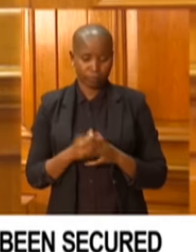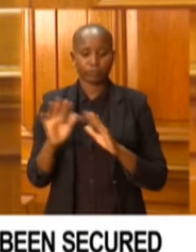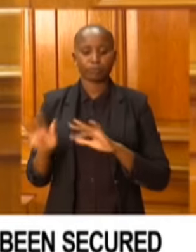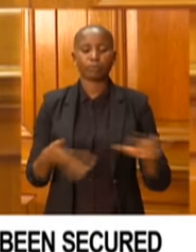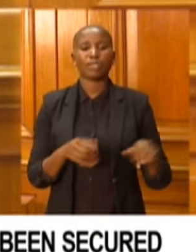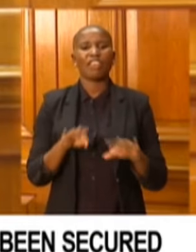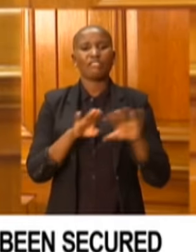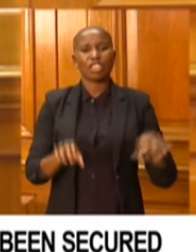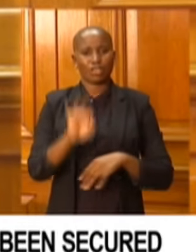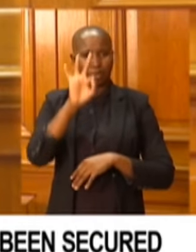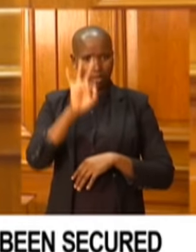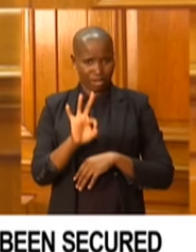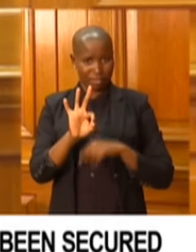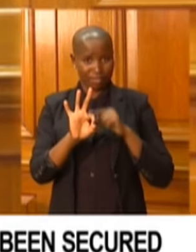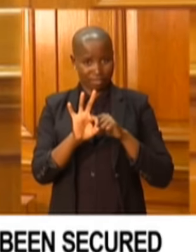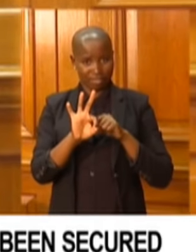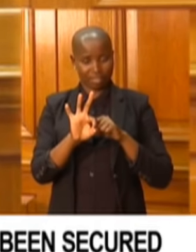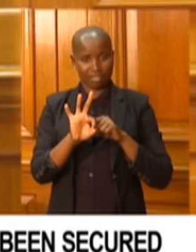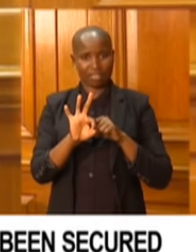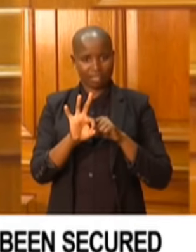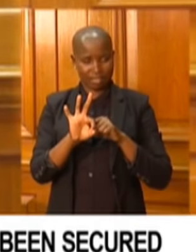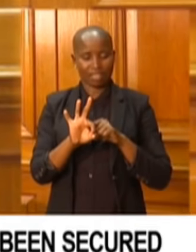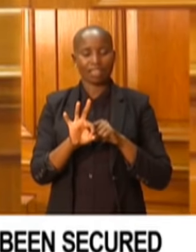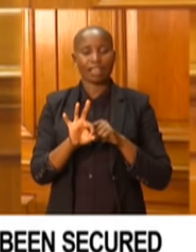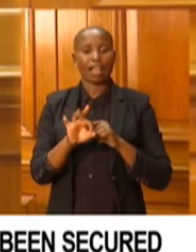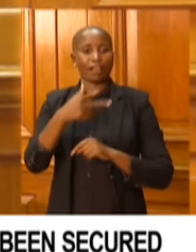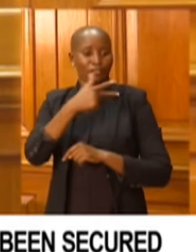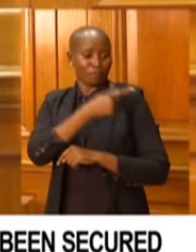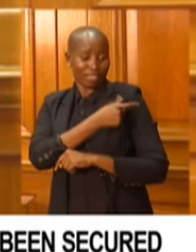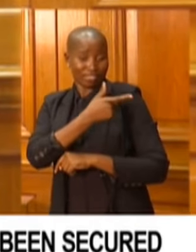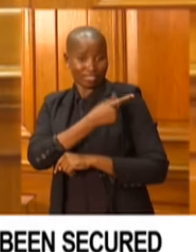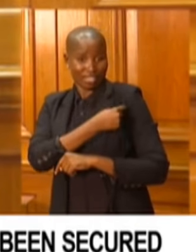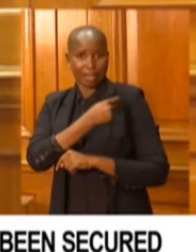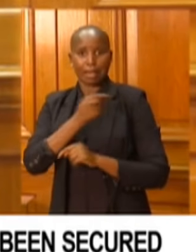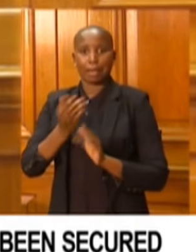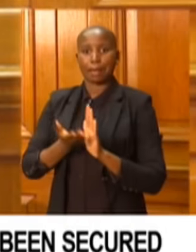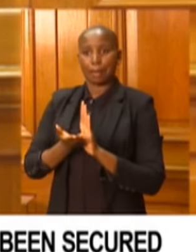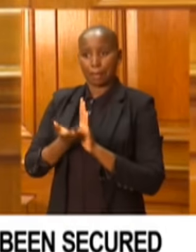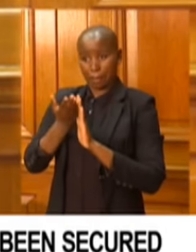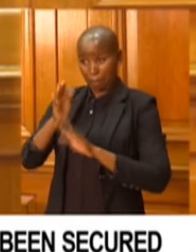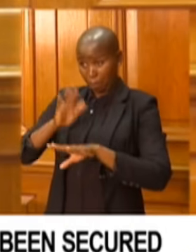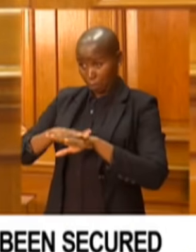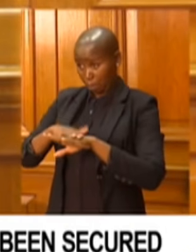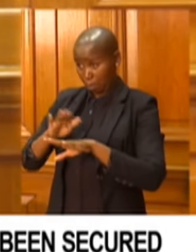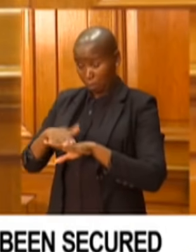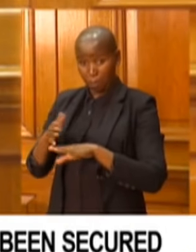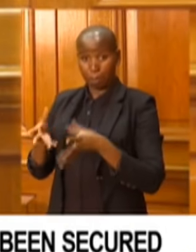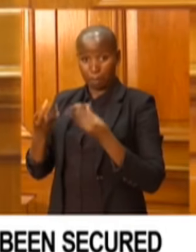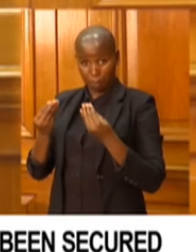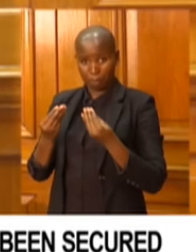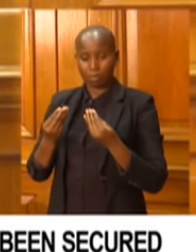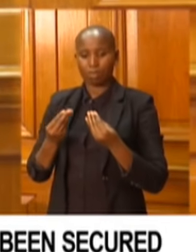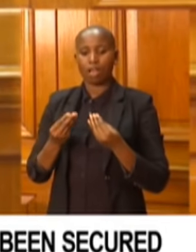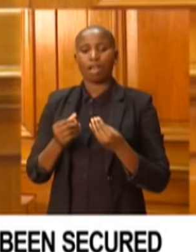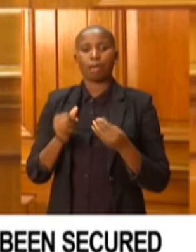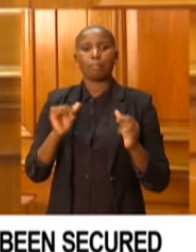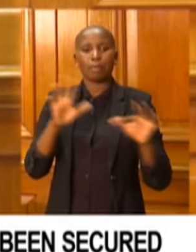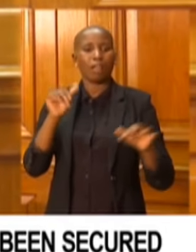with increased supplies of these vaccines, we will then vaccinate the remaining